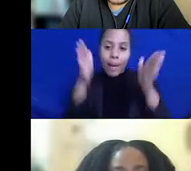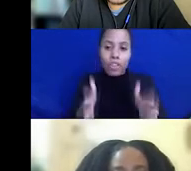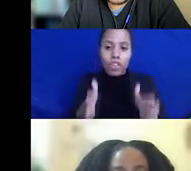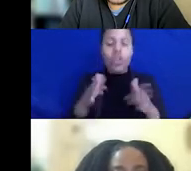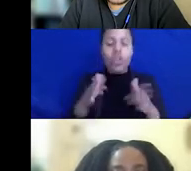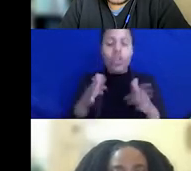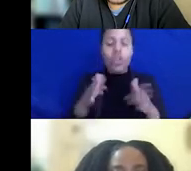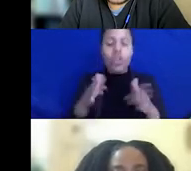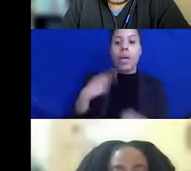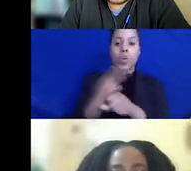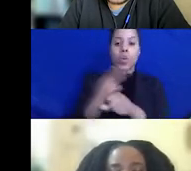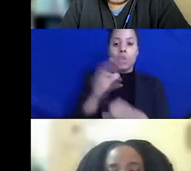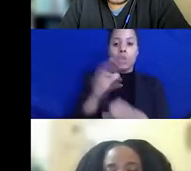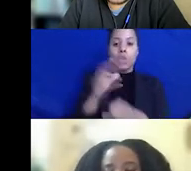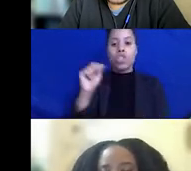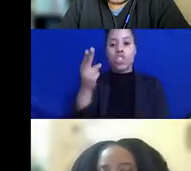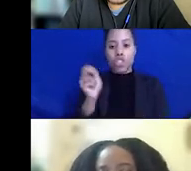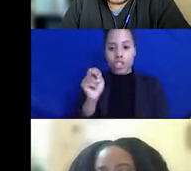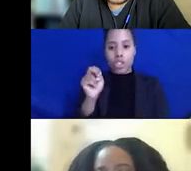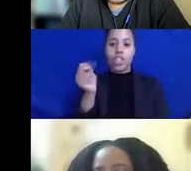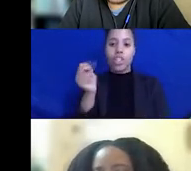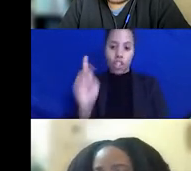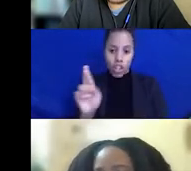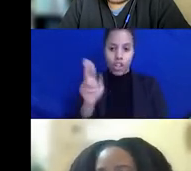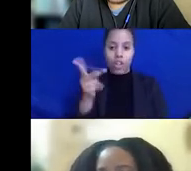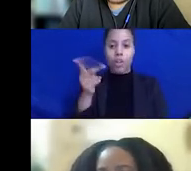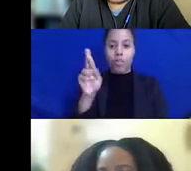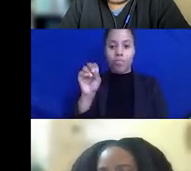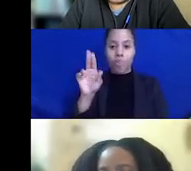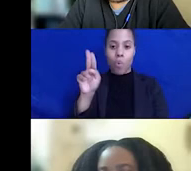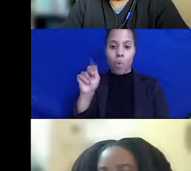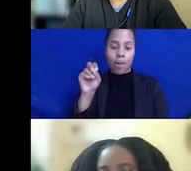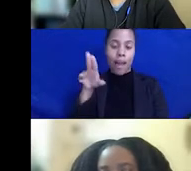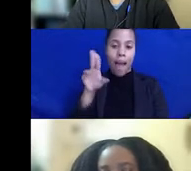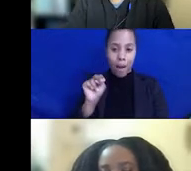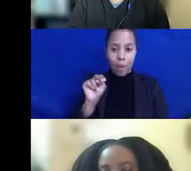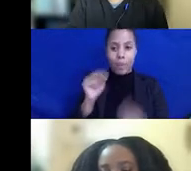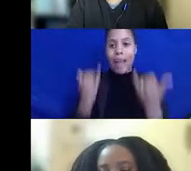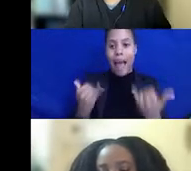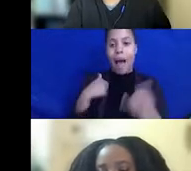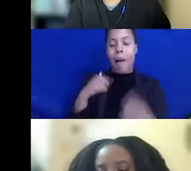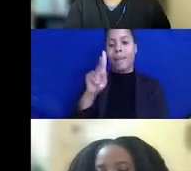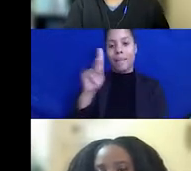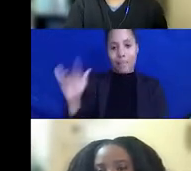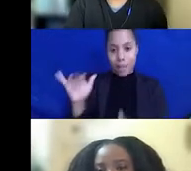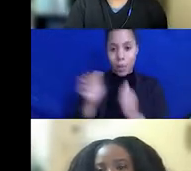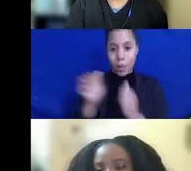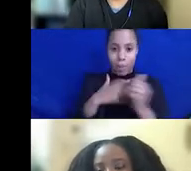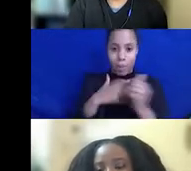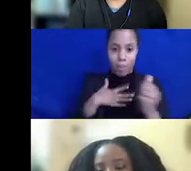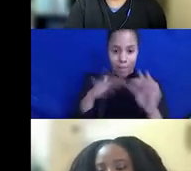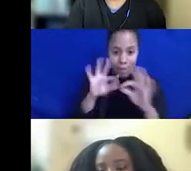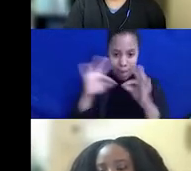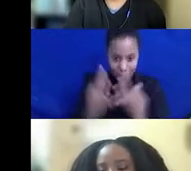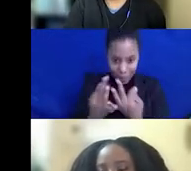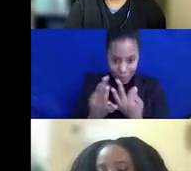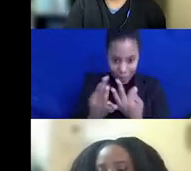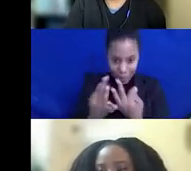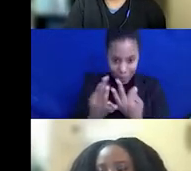pronouns. I'm currently joining you from Louisville, Kentucky today with my family, but I'm normally in